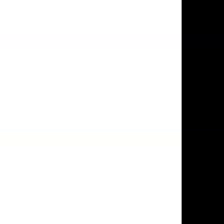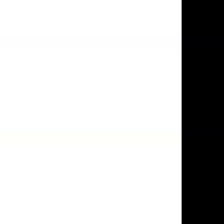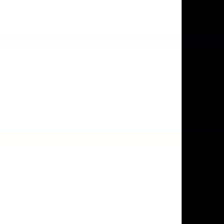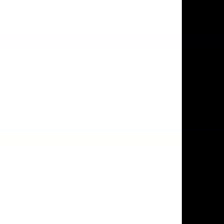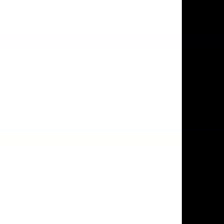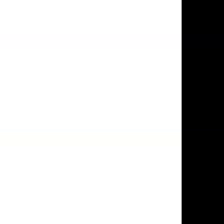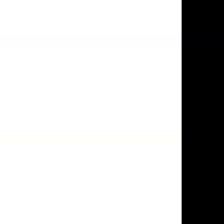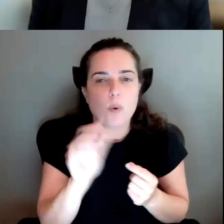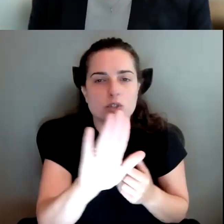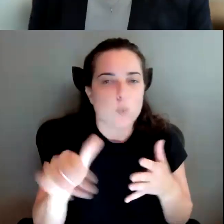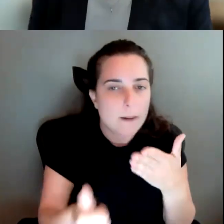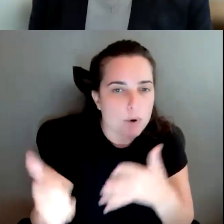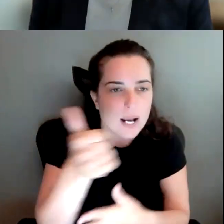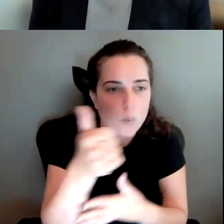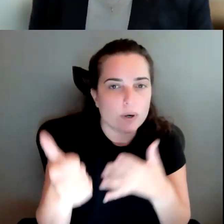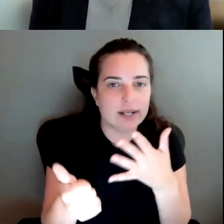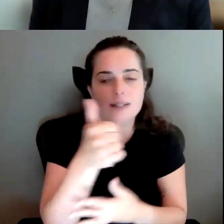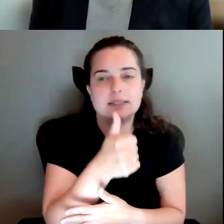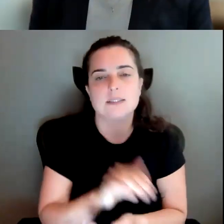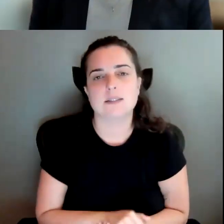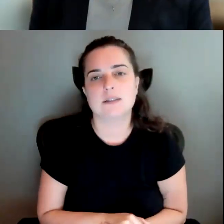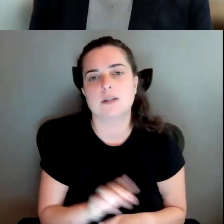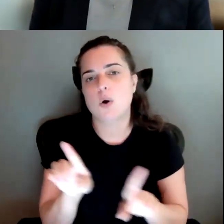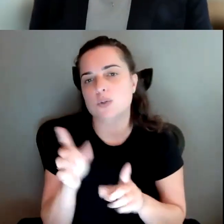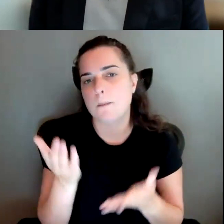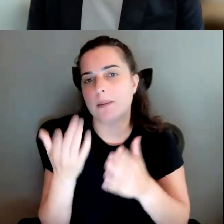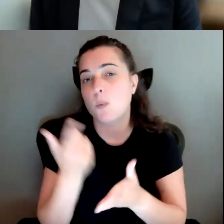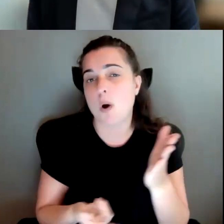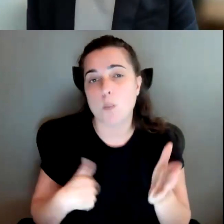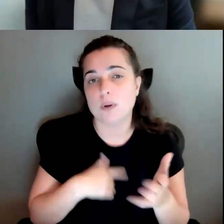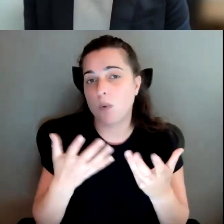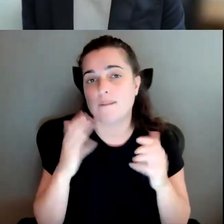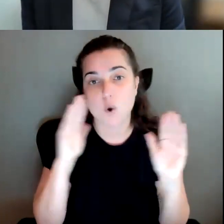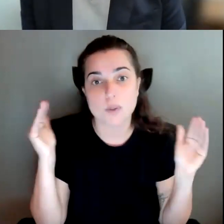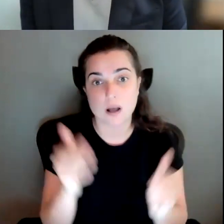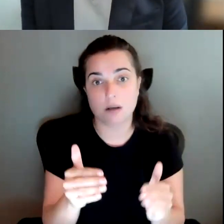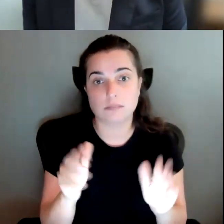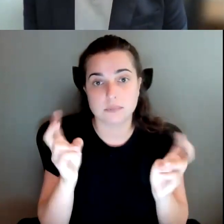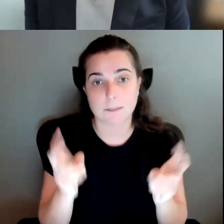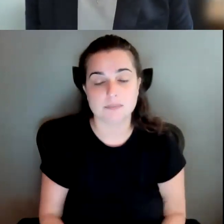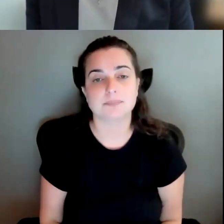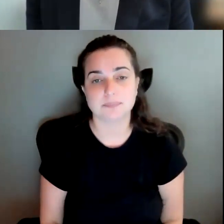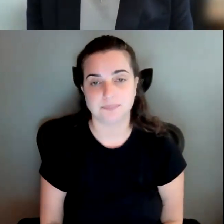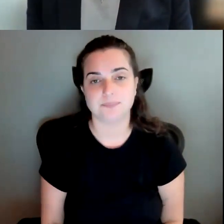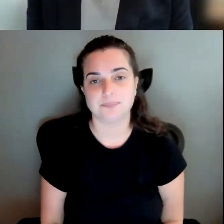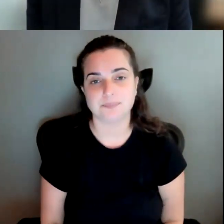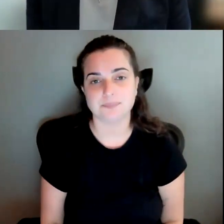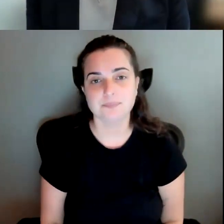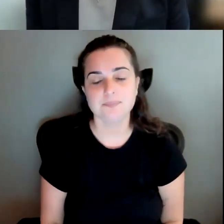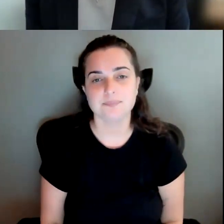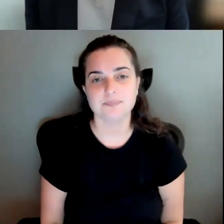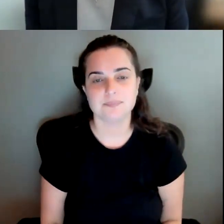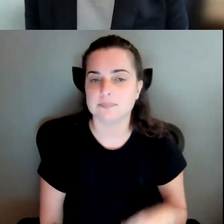your priorities are and what we might want to focus on. We're wanting to,